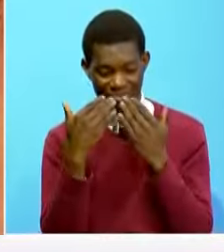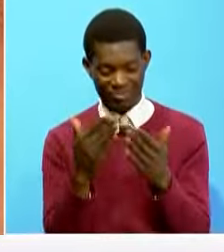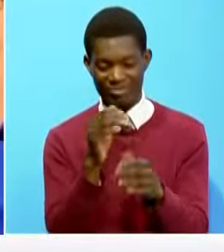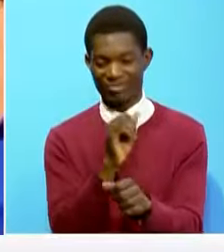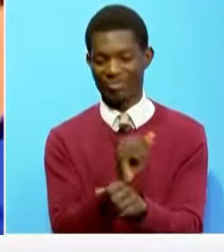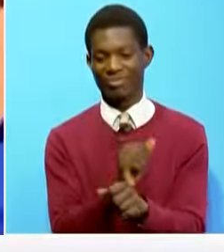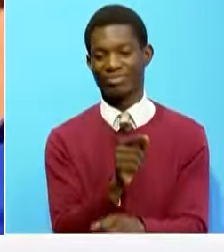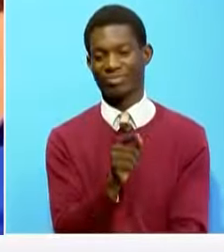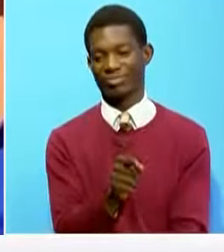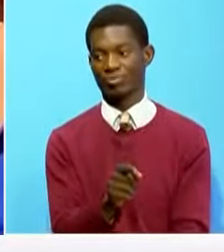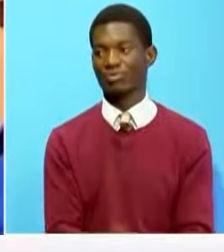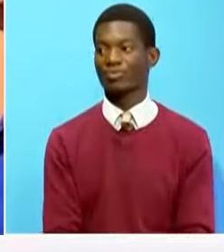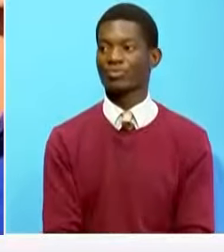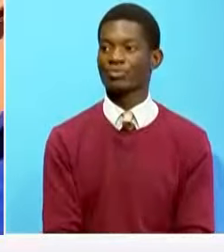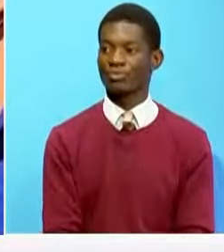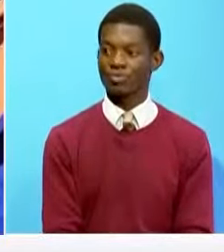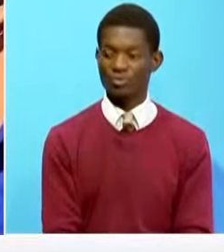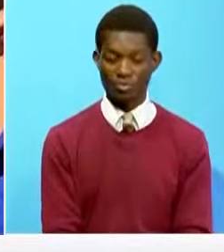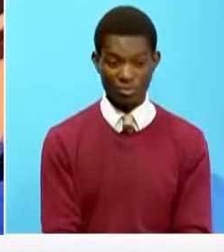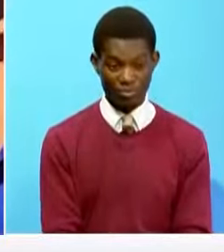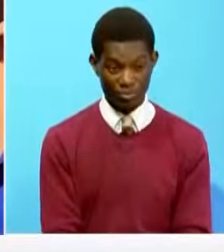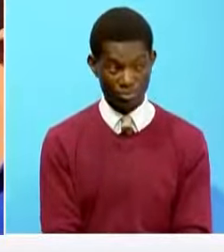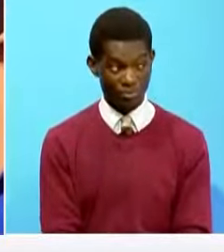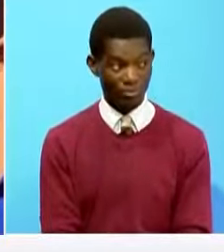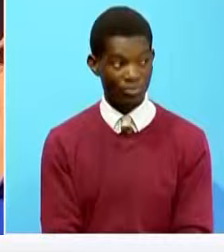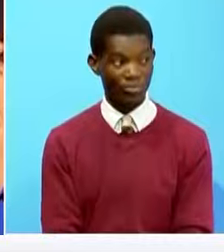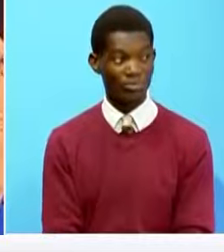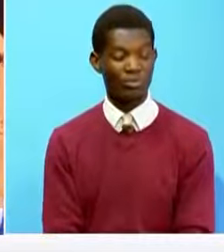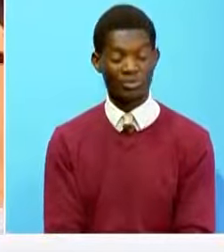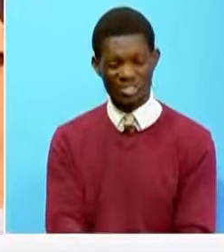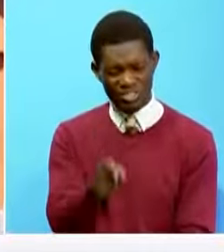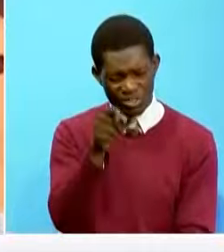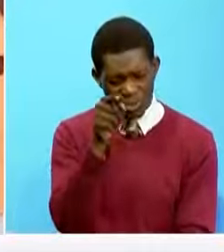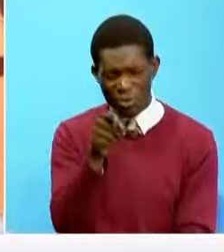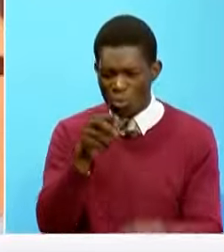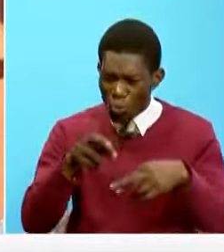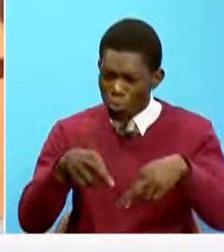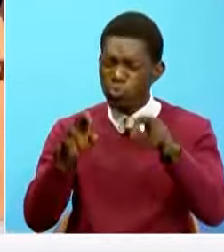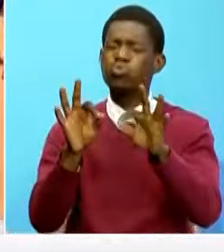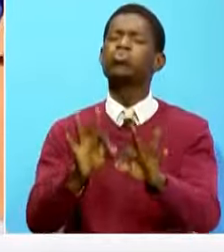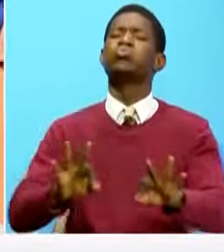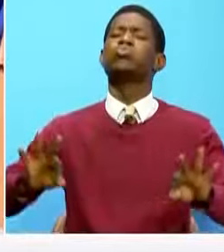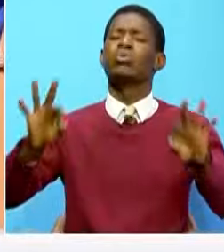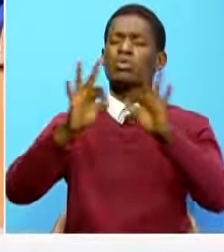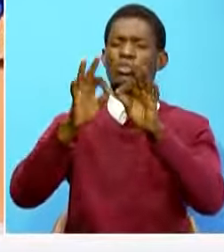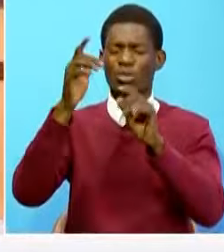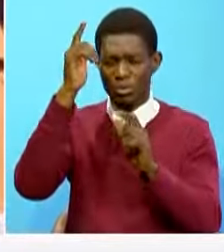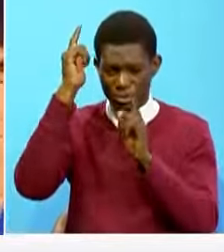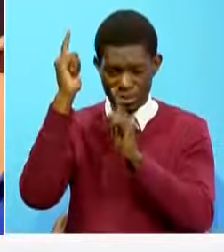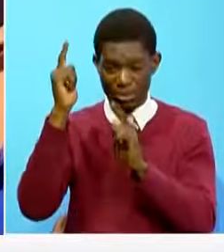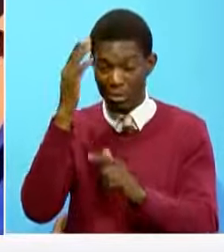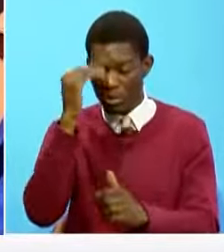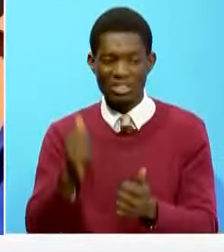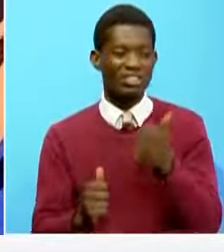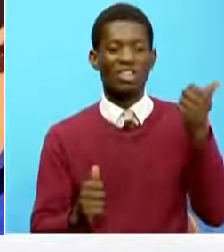works. This is a very critical road because it connects to another country. A lot of economic activities